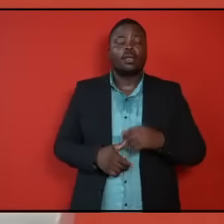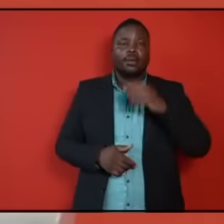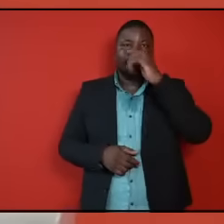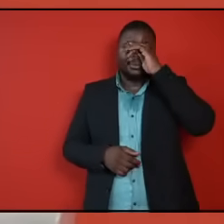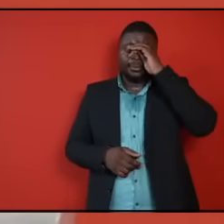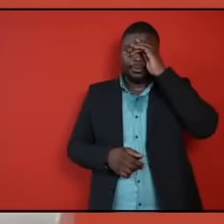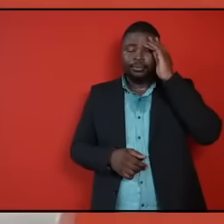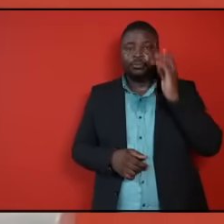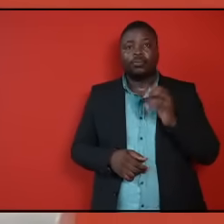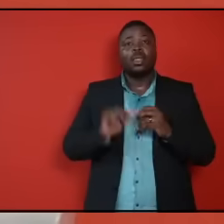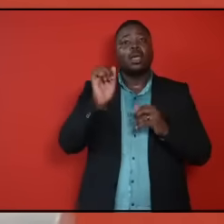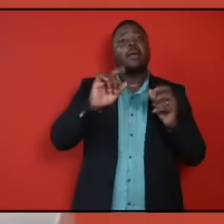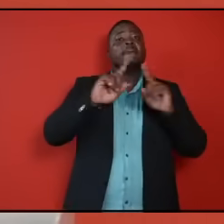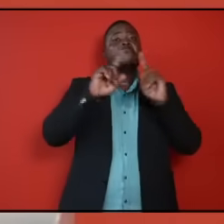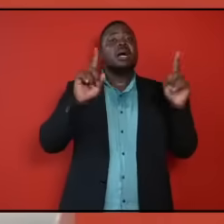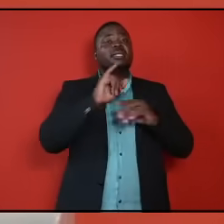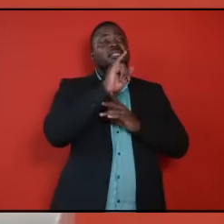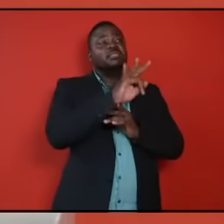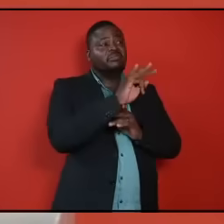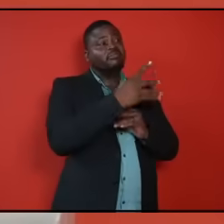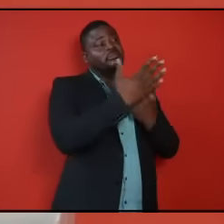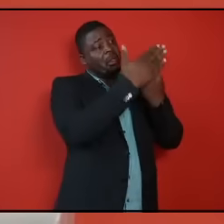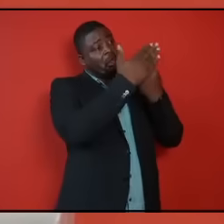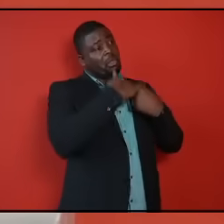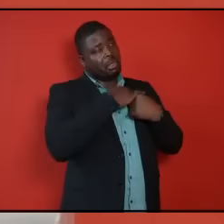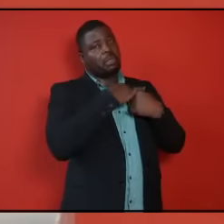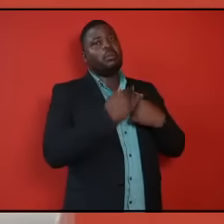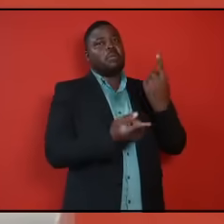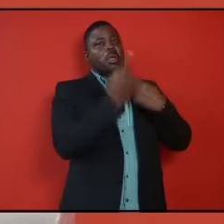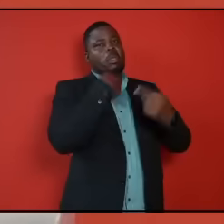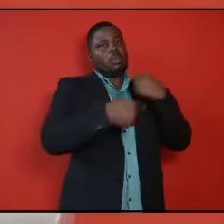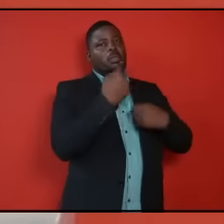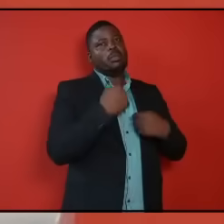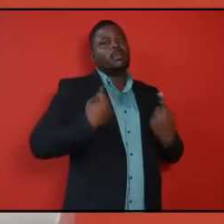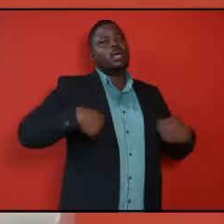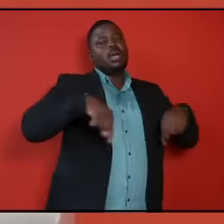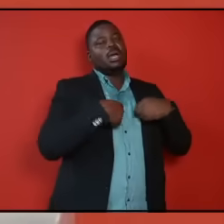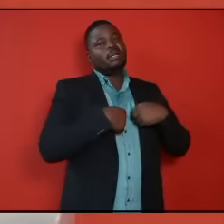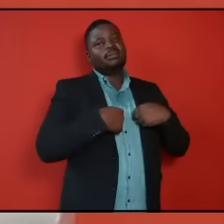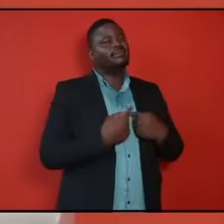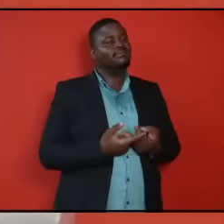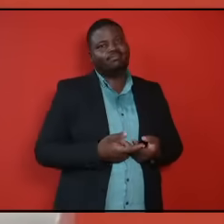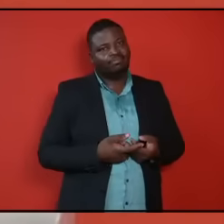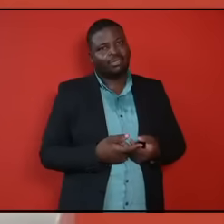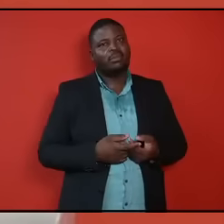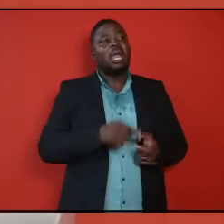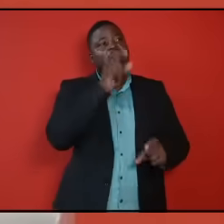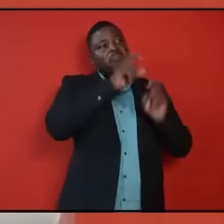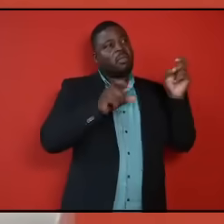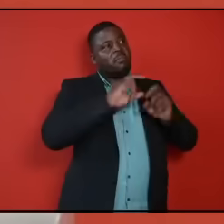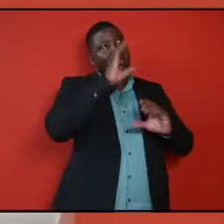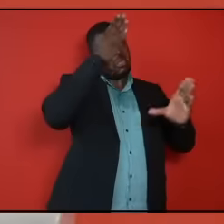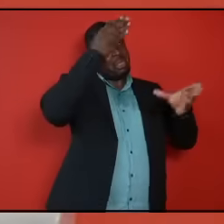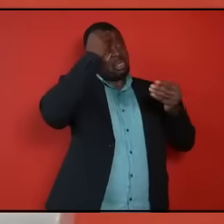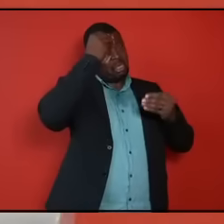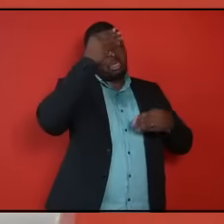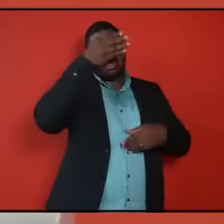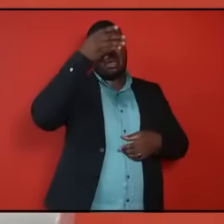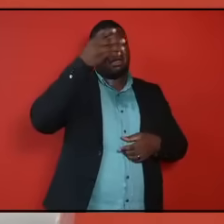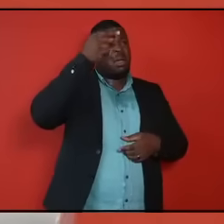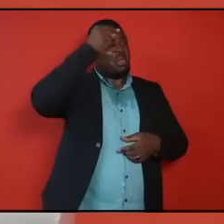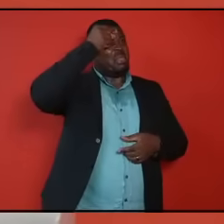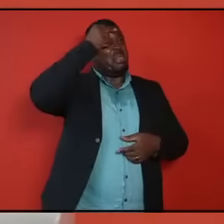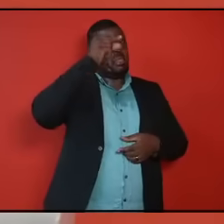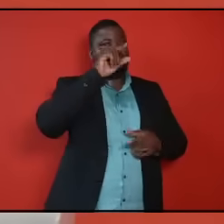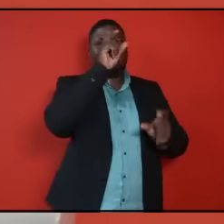we get undermined and looked down by political illiterate, amateurish individuals with